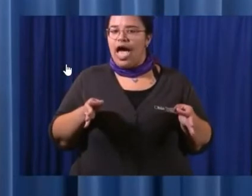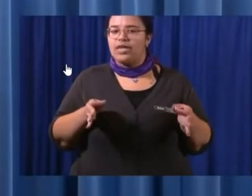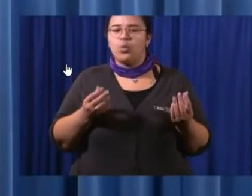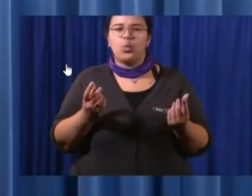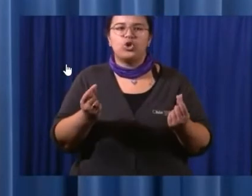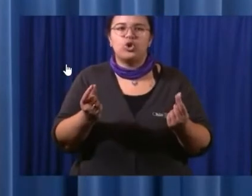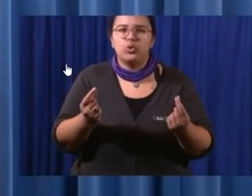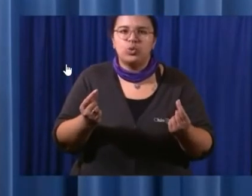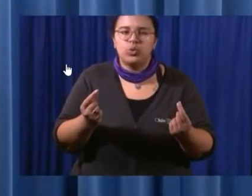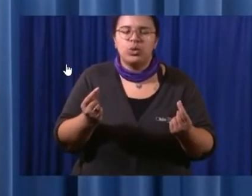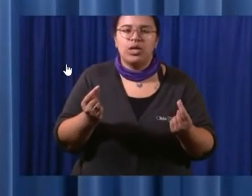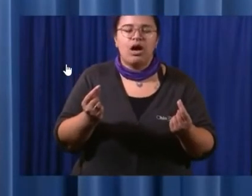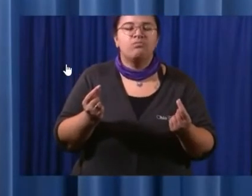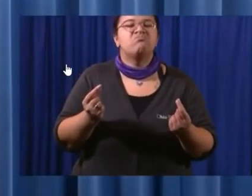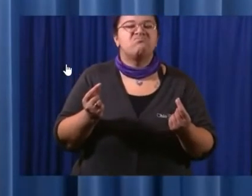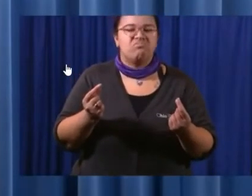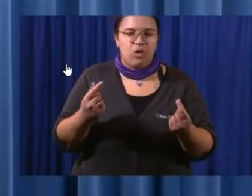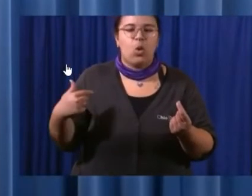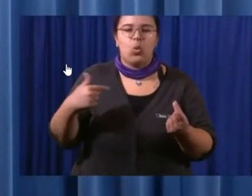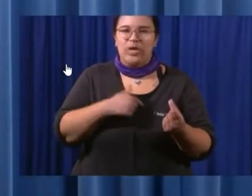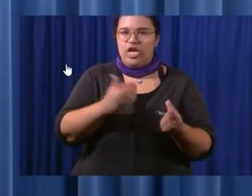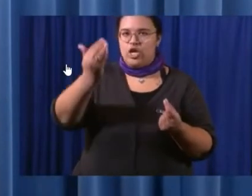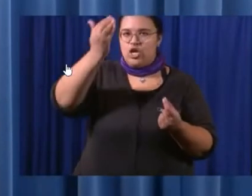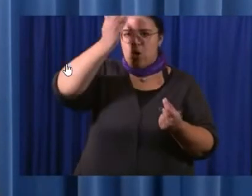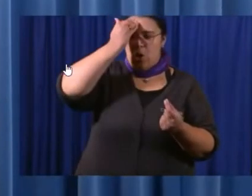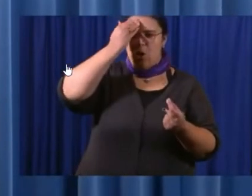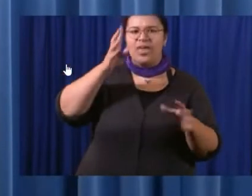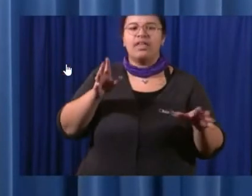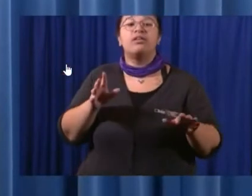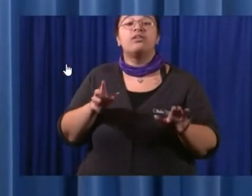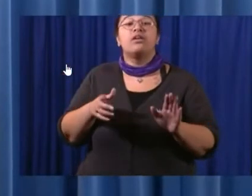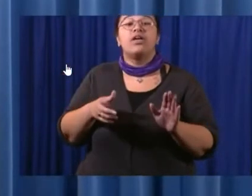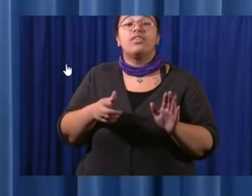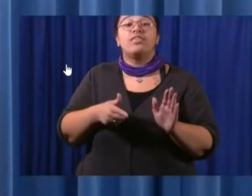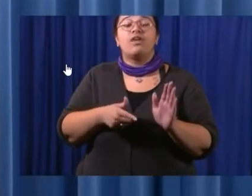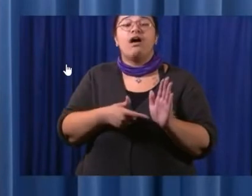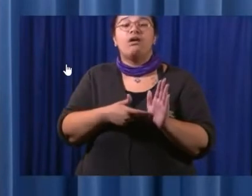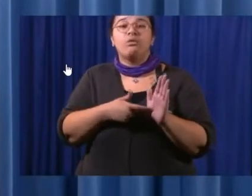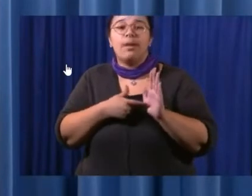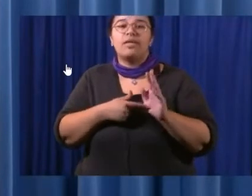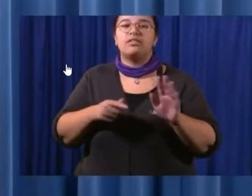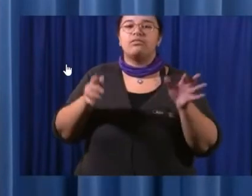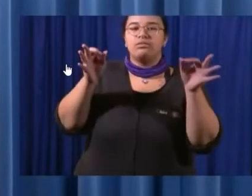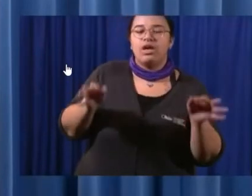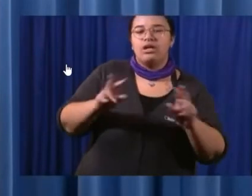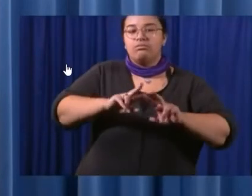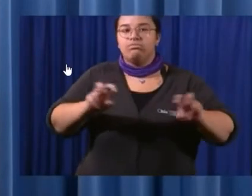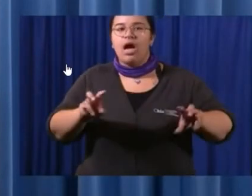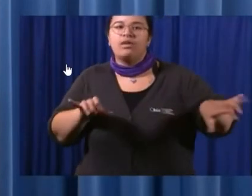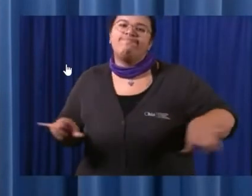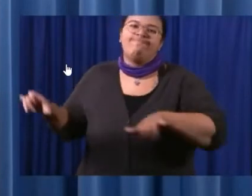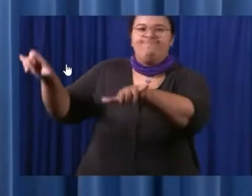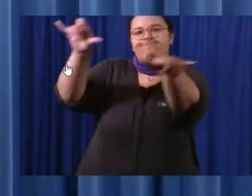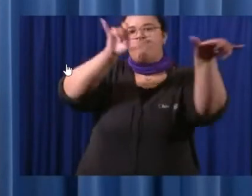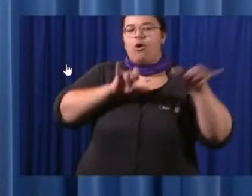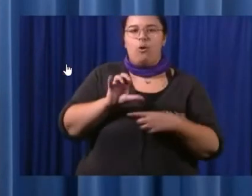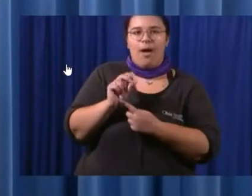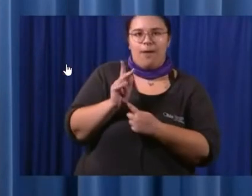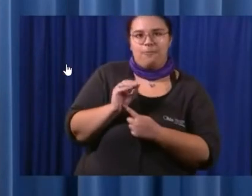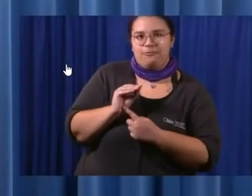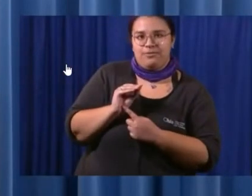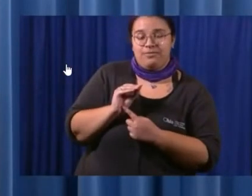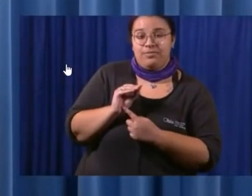set for everybody, no matter where you live in Ohio, because the COVID is everywhere in Ohio. But the additional steps that might have to be taken